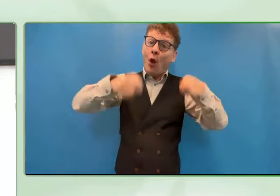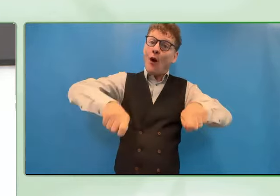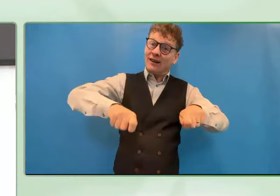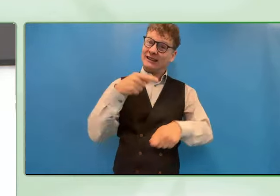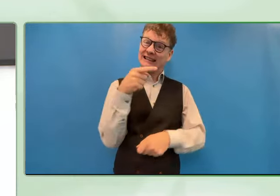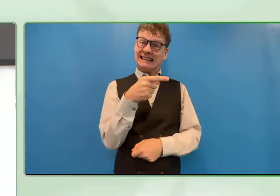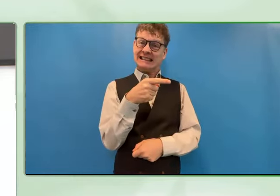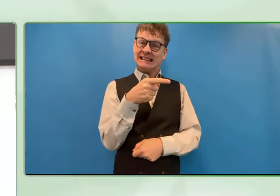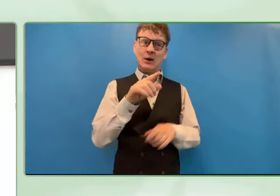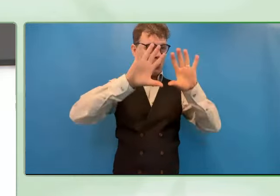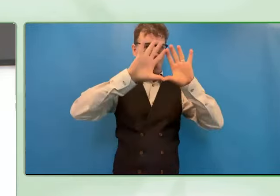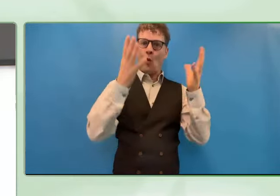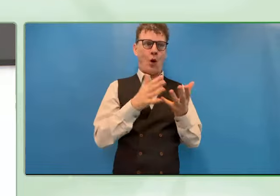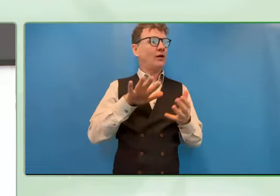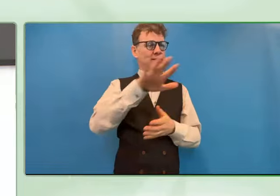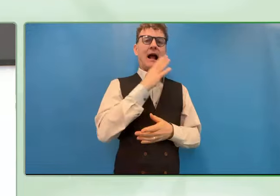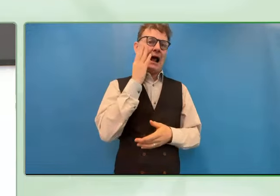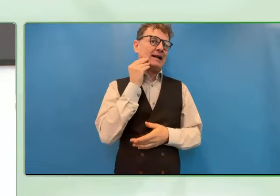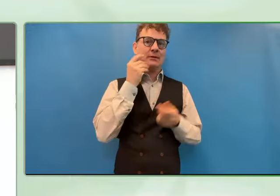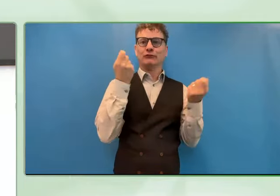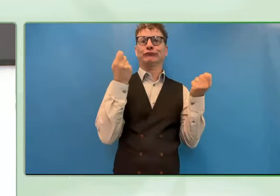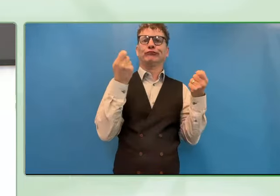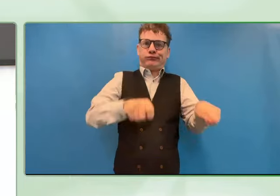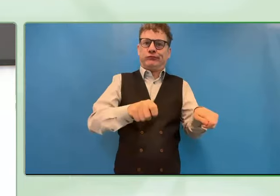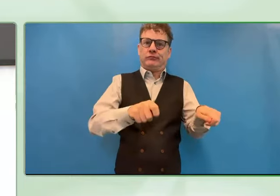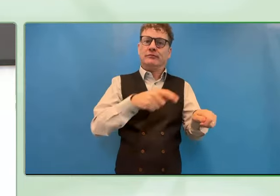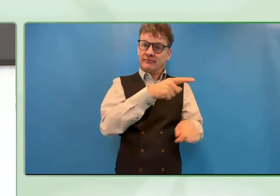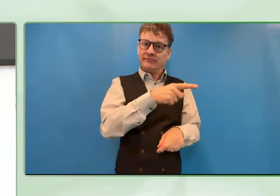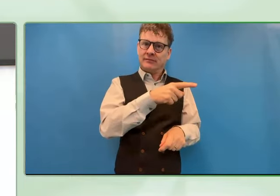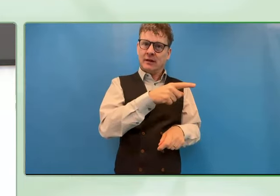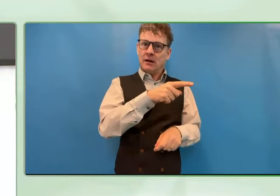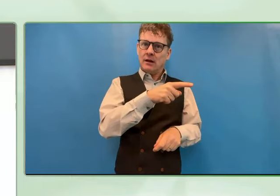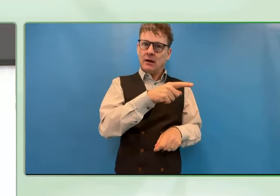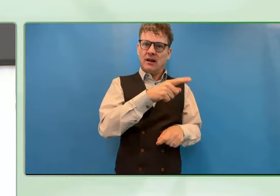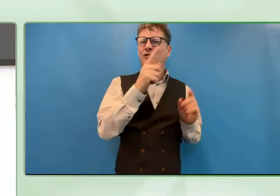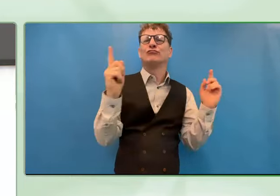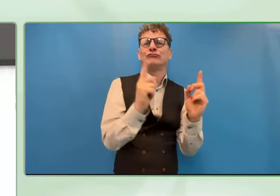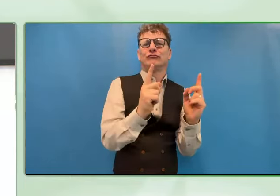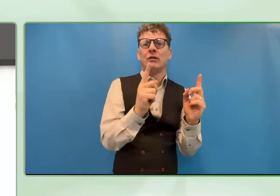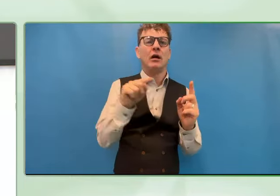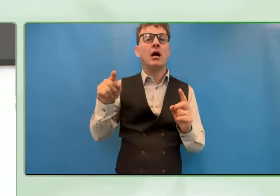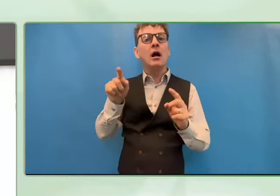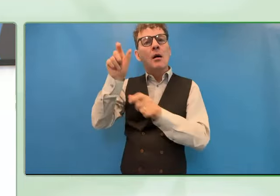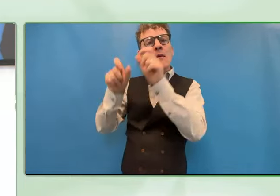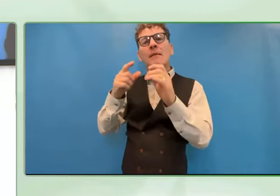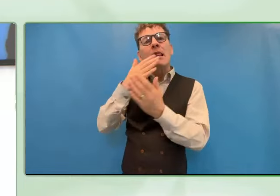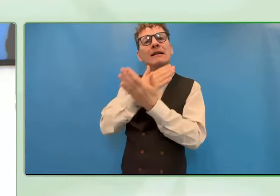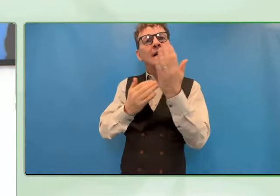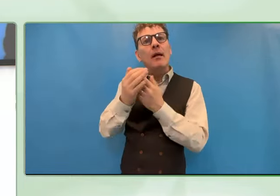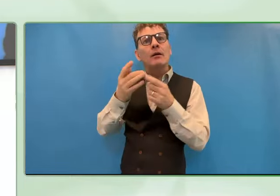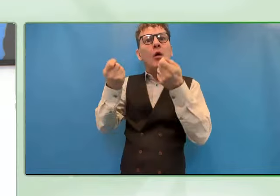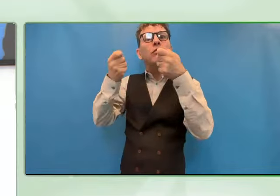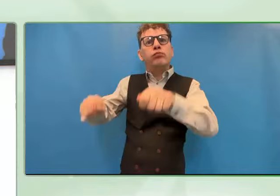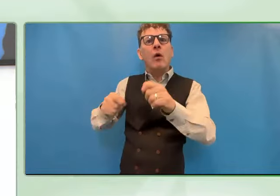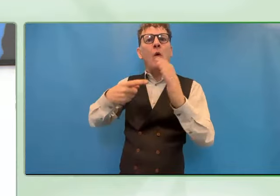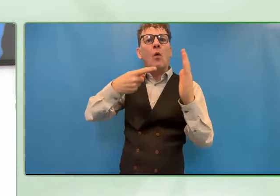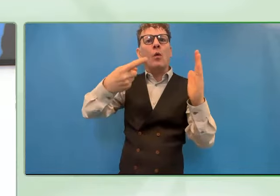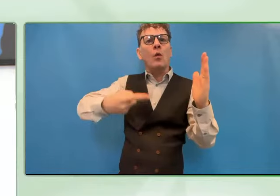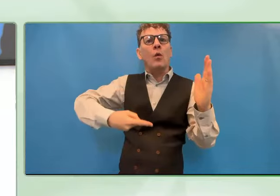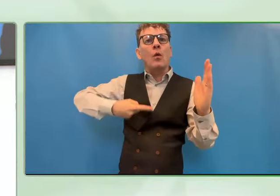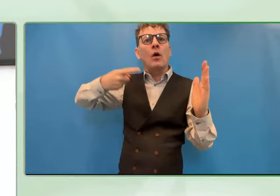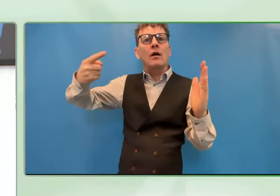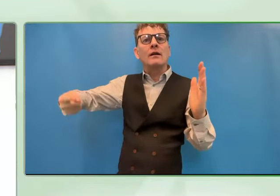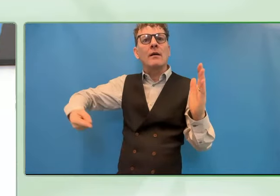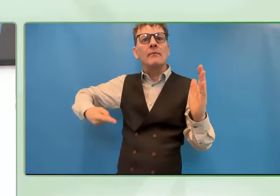nervous system breakdown. We had anxiety attacks. I imagine persons with disabilities having such a large population, they face